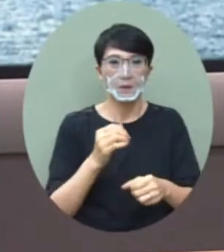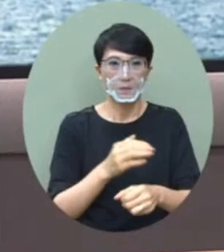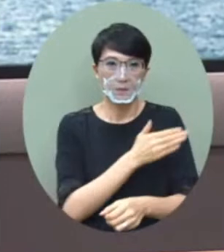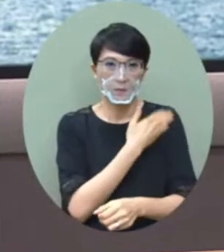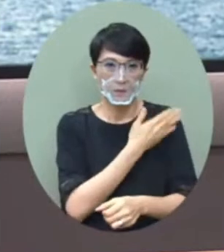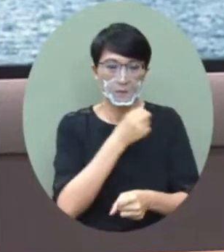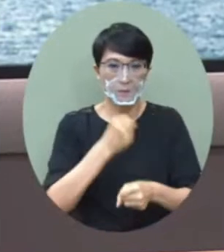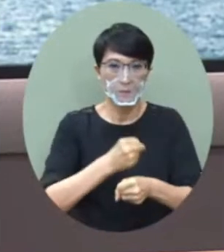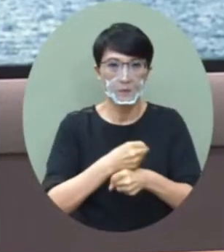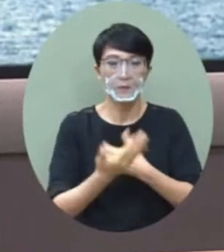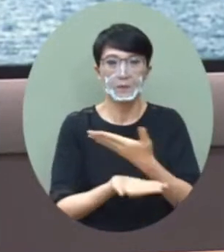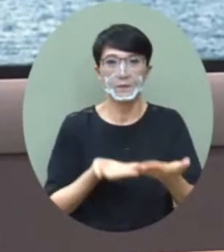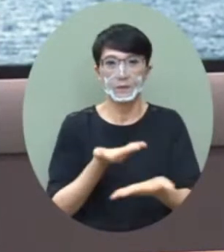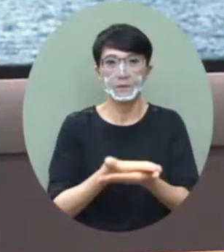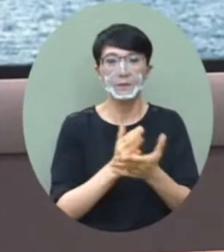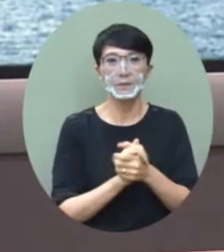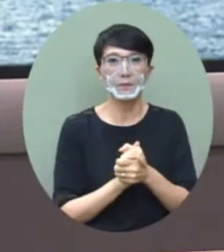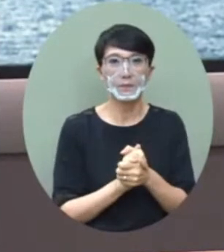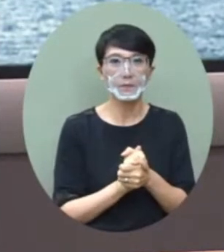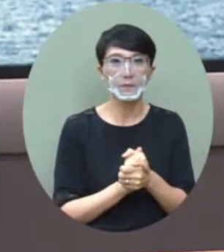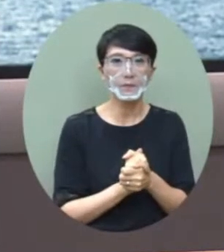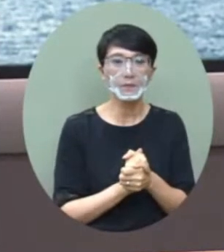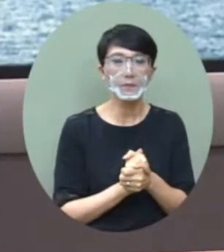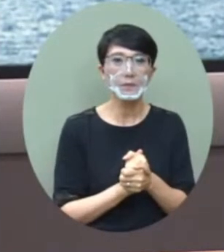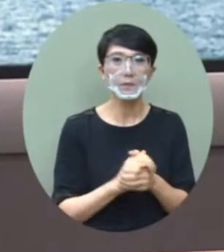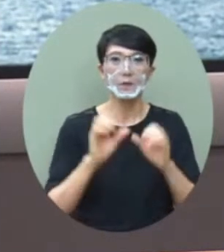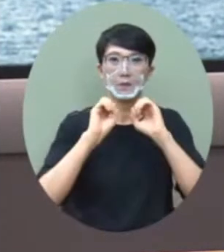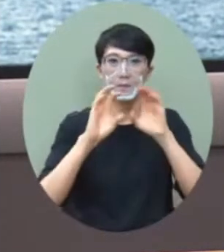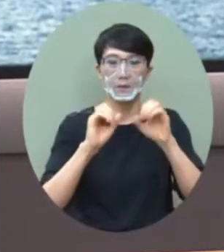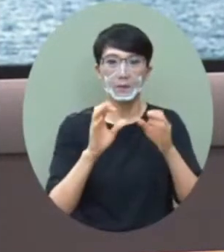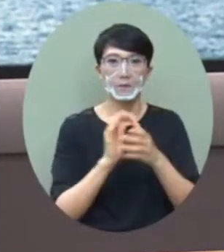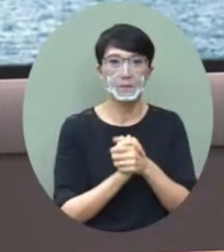8,629 have returned to work.